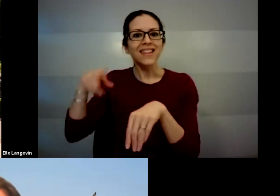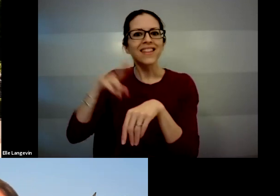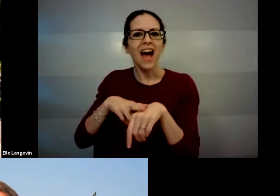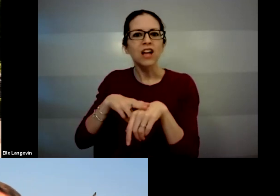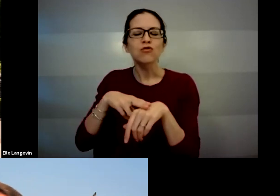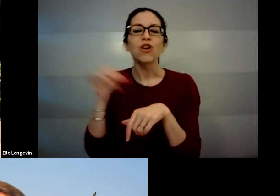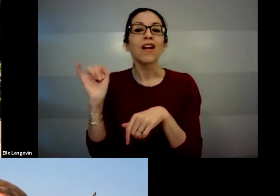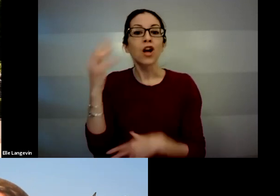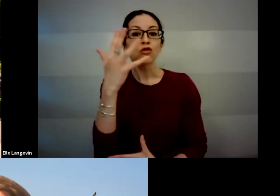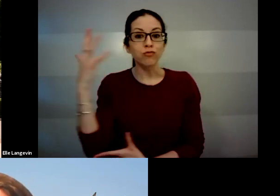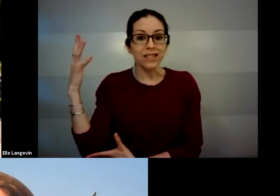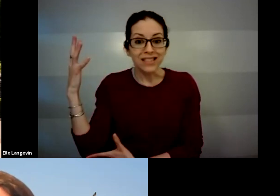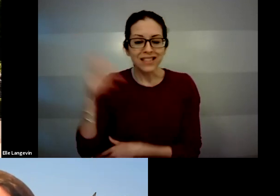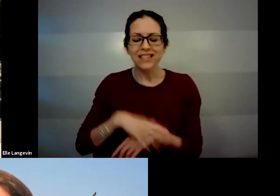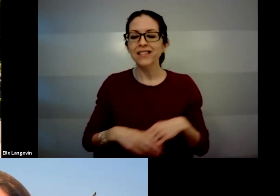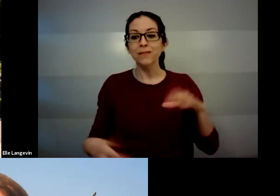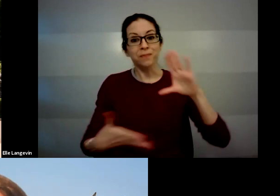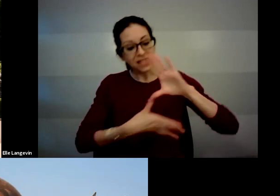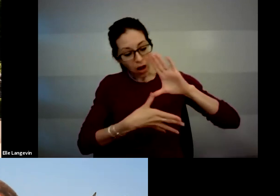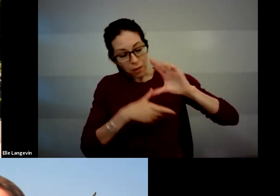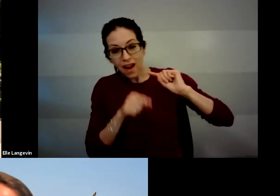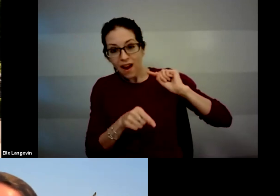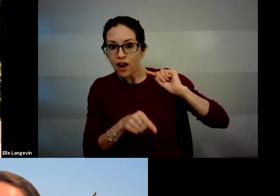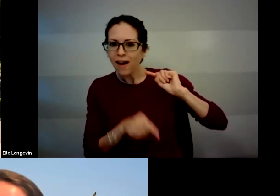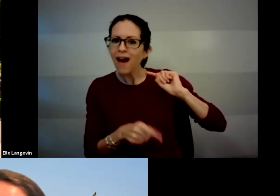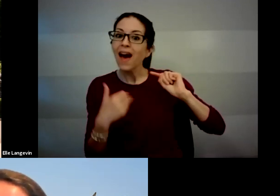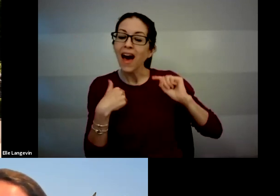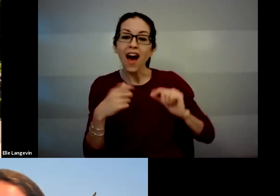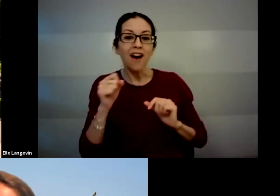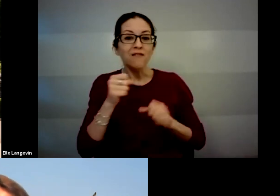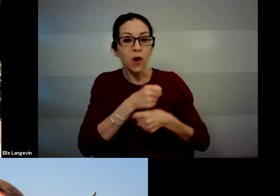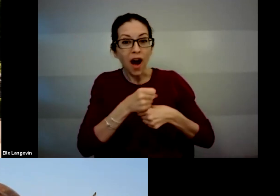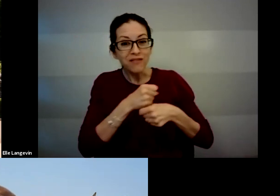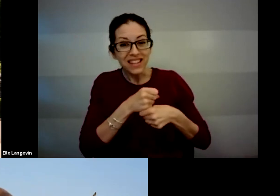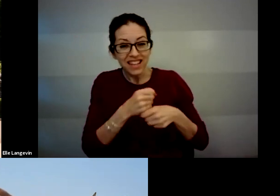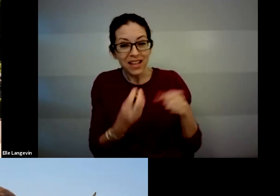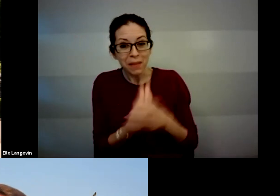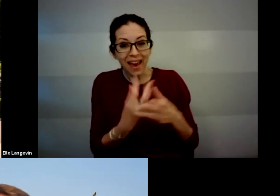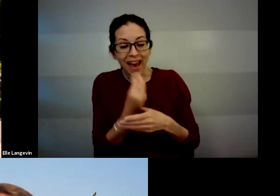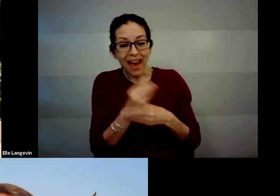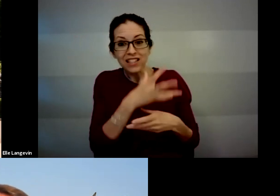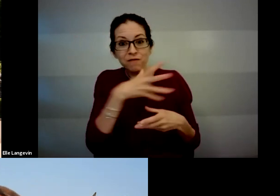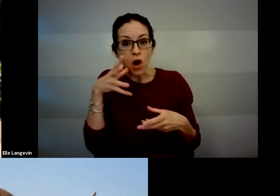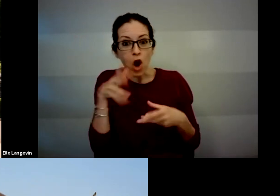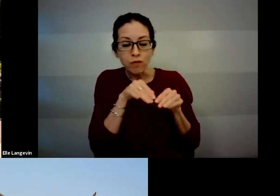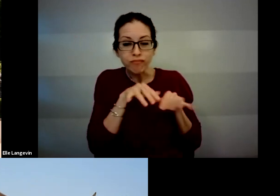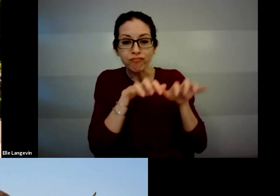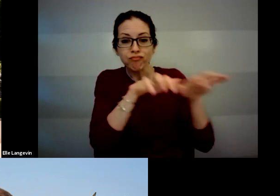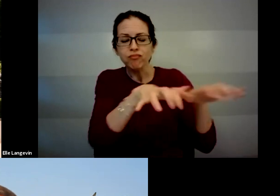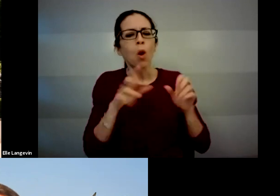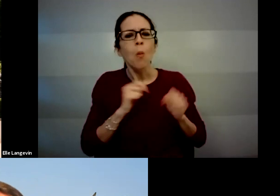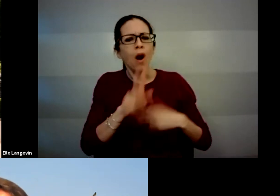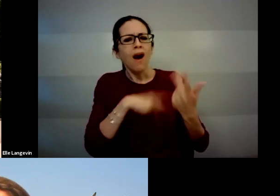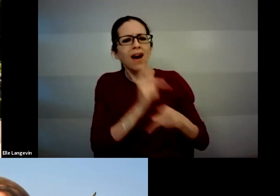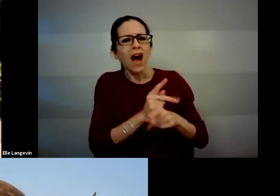coffee farms, what kind of insects use those trees, how birds eat those insects, interact with the insects and the trees over the